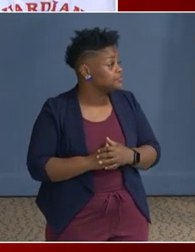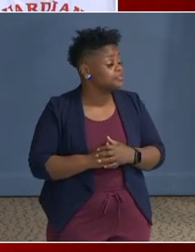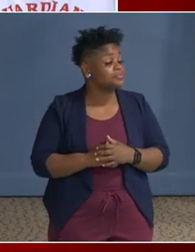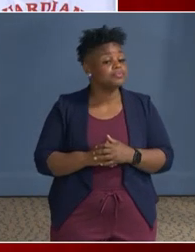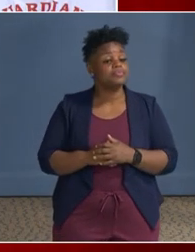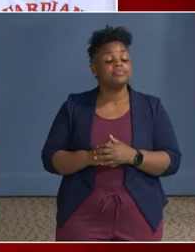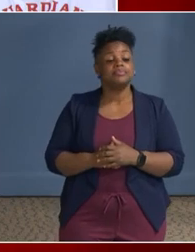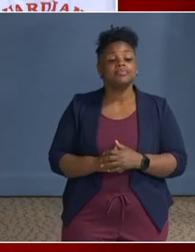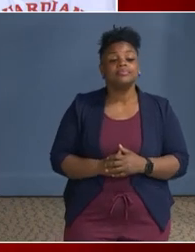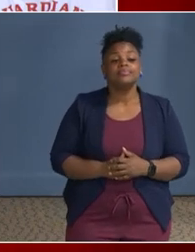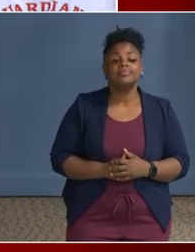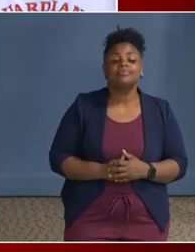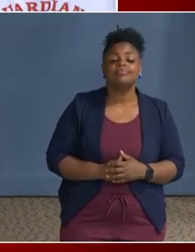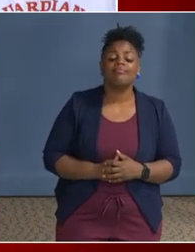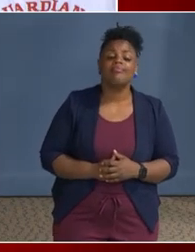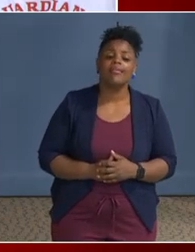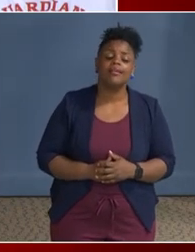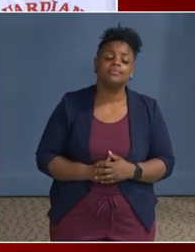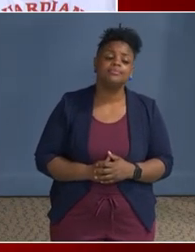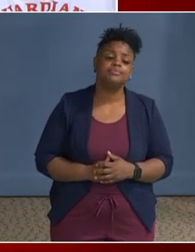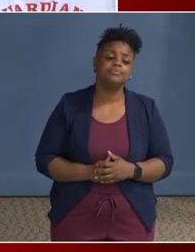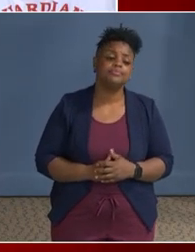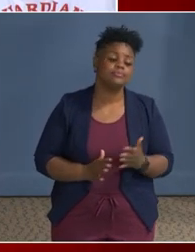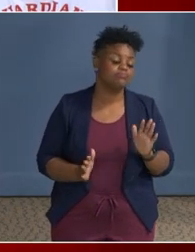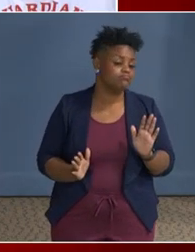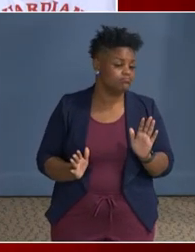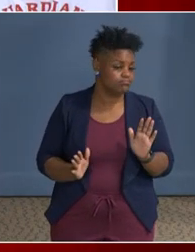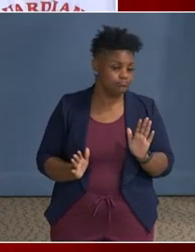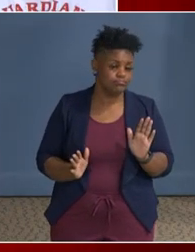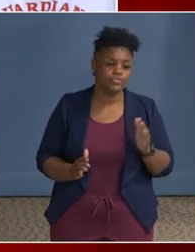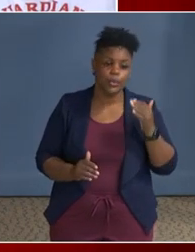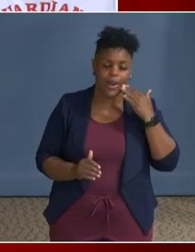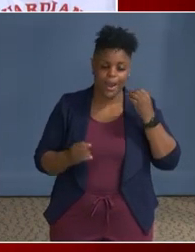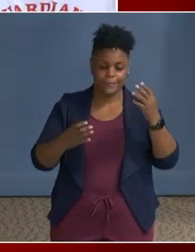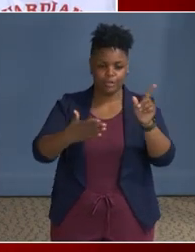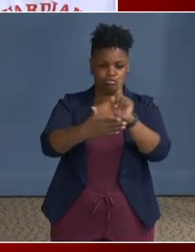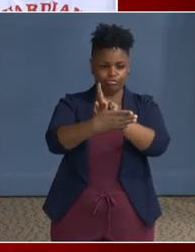Well, you've laid it out perfectly. You know how many weeks it's been.